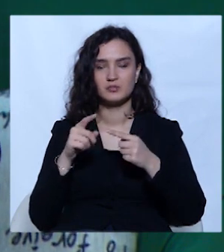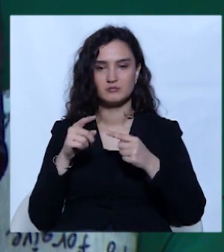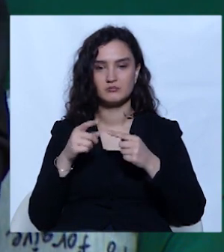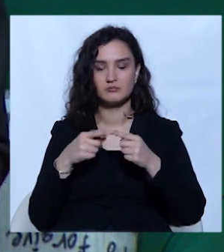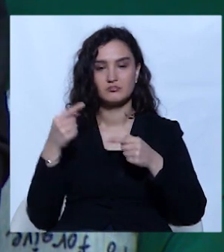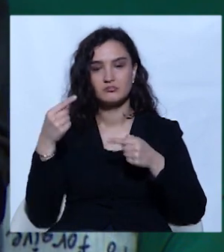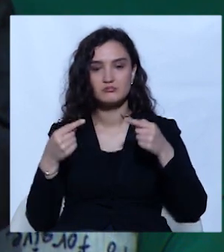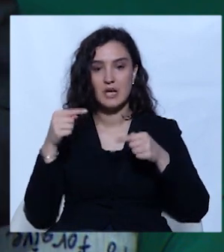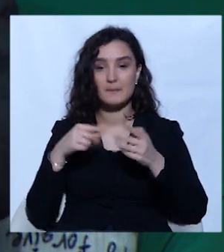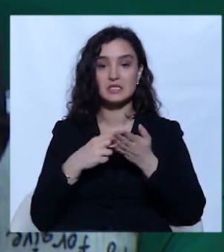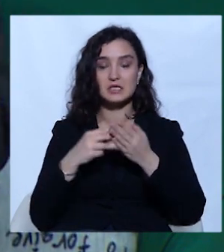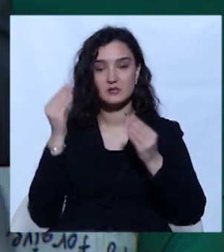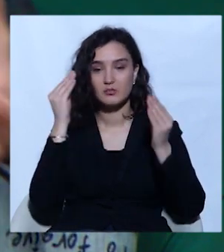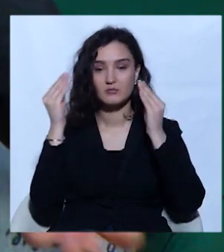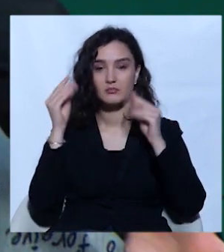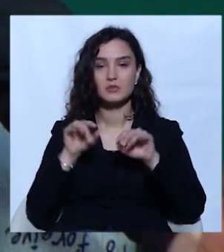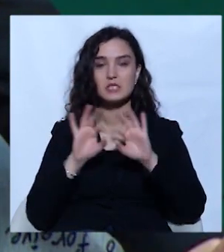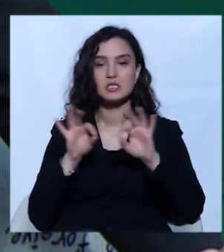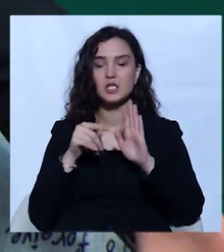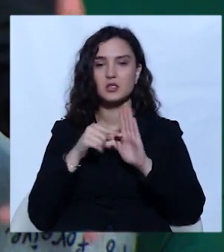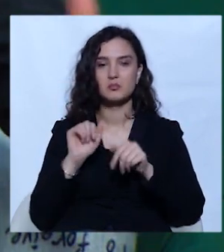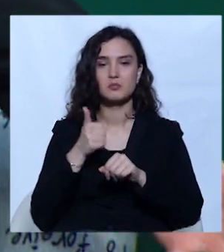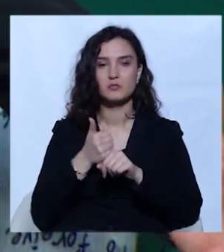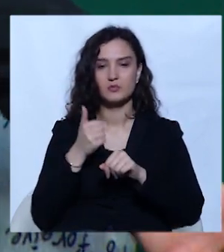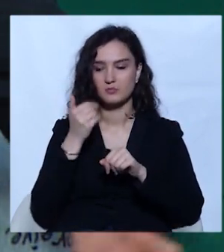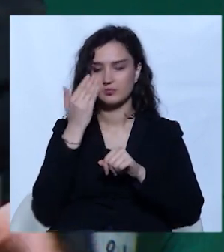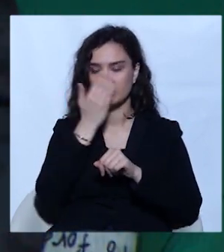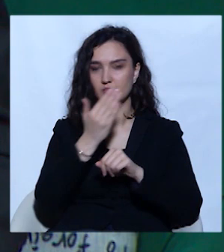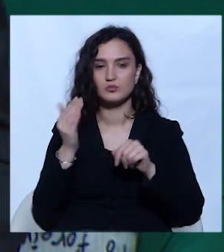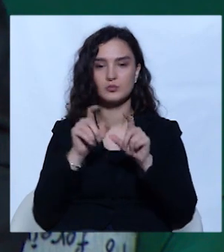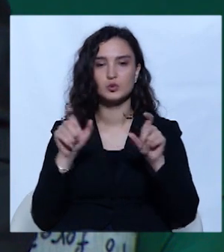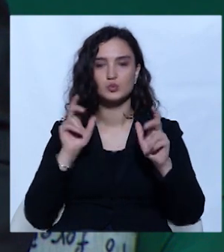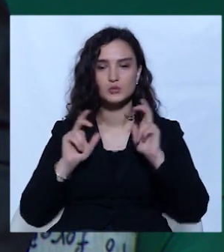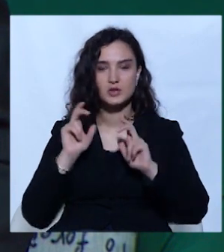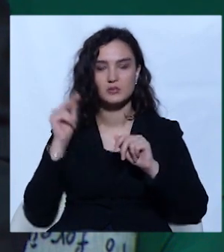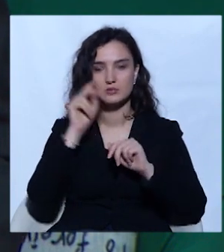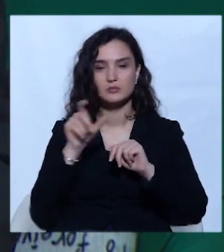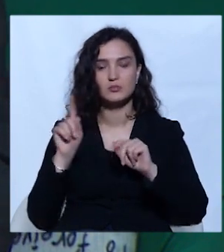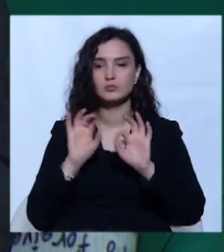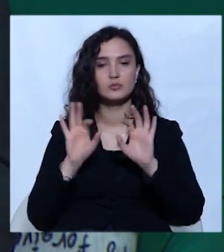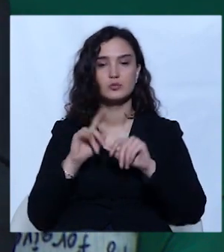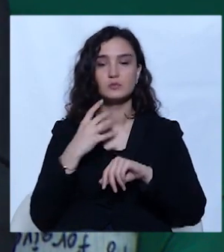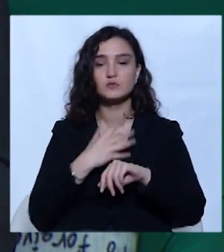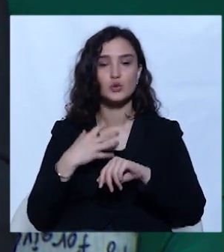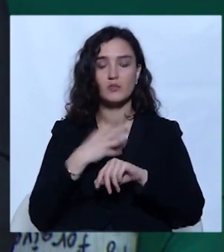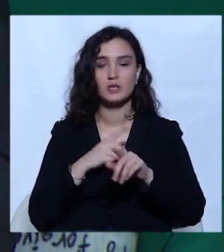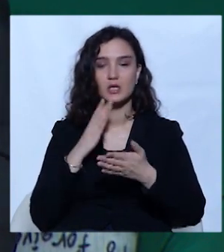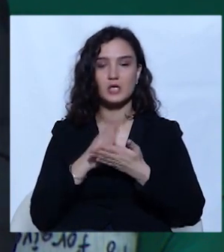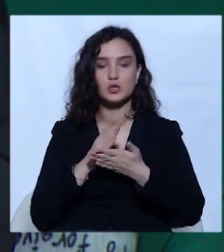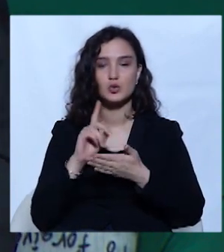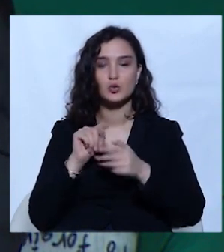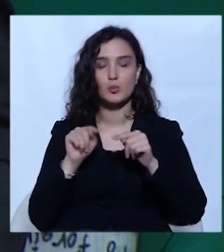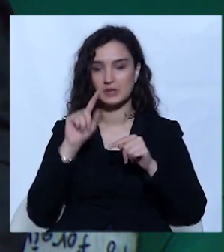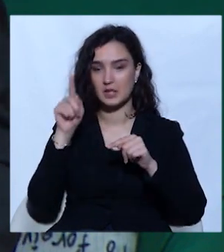idea behind this book that was explained to the children and the students was that the most important thing about a